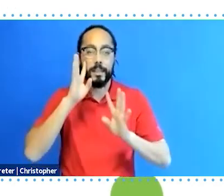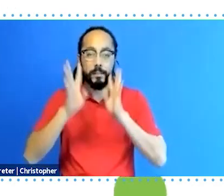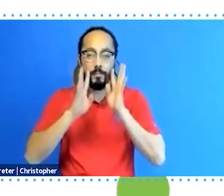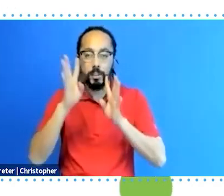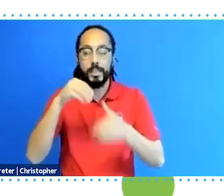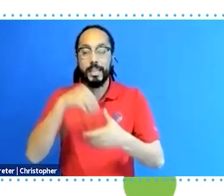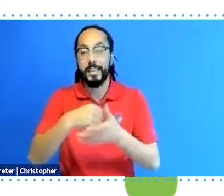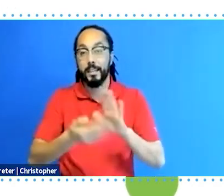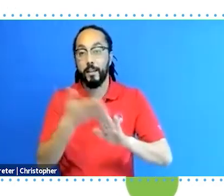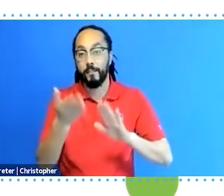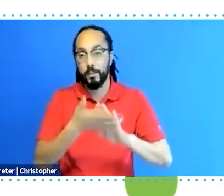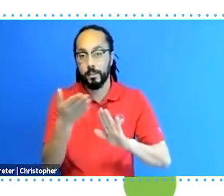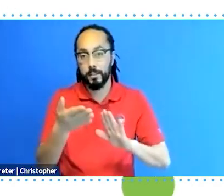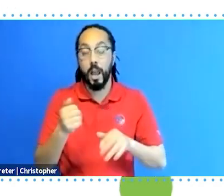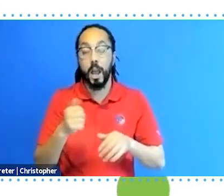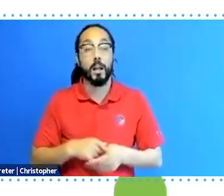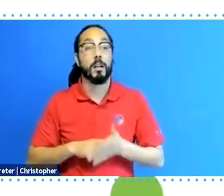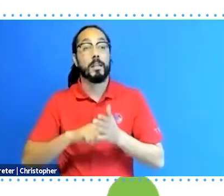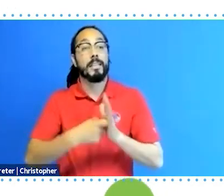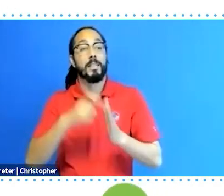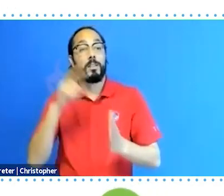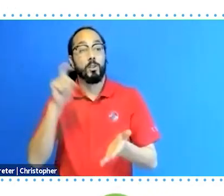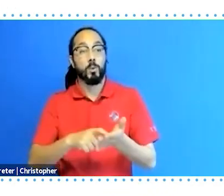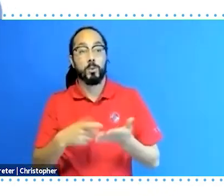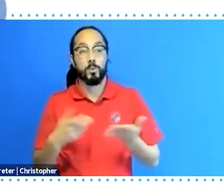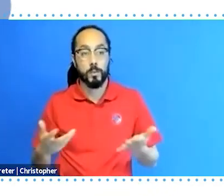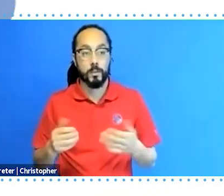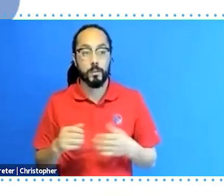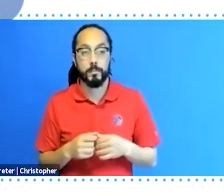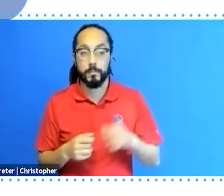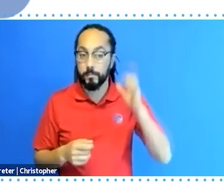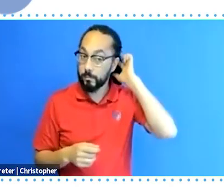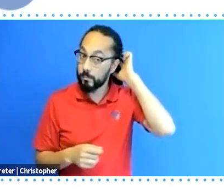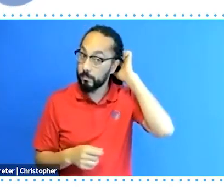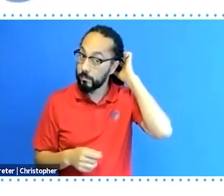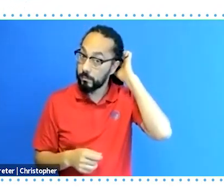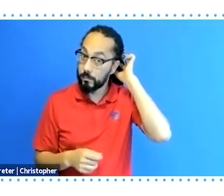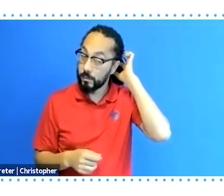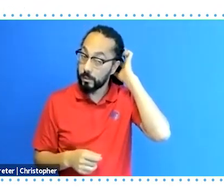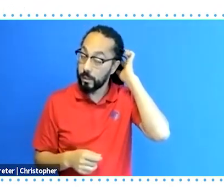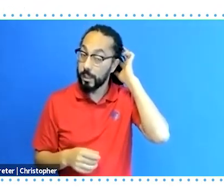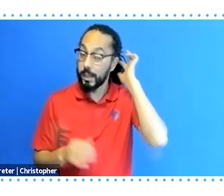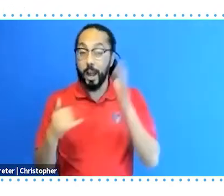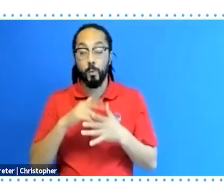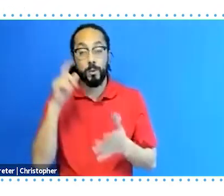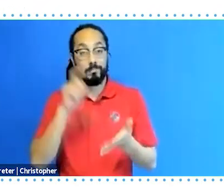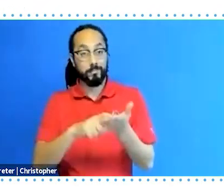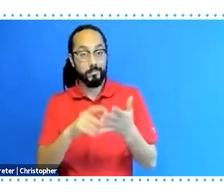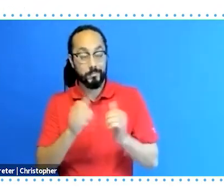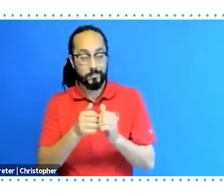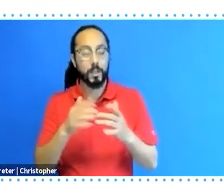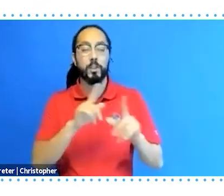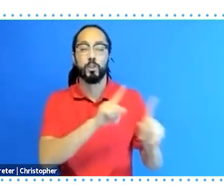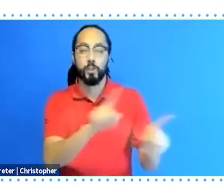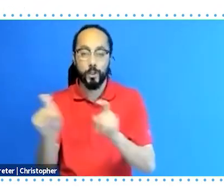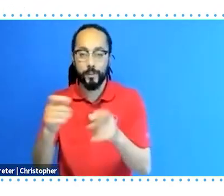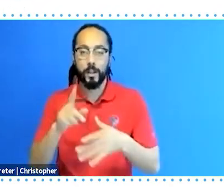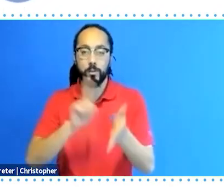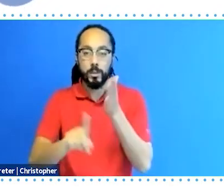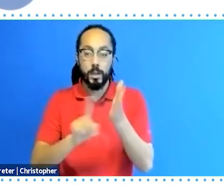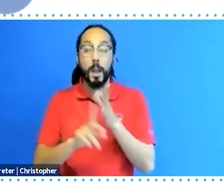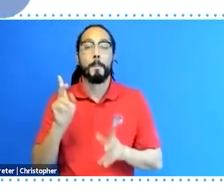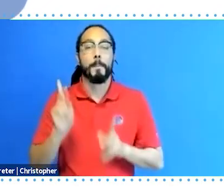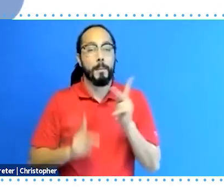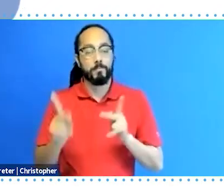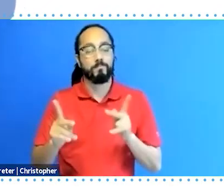think a couple key things that we saw is that from the survey and from the research, people are struggling with managing governance.